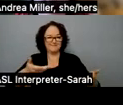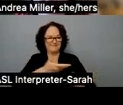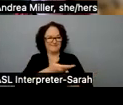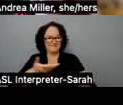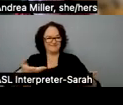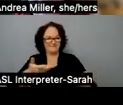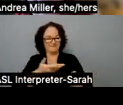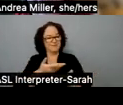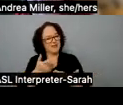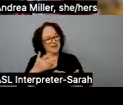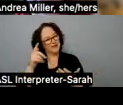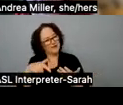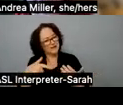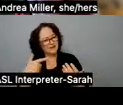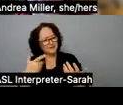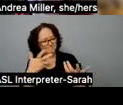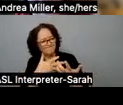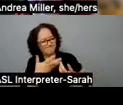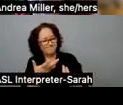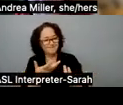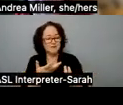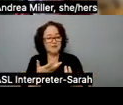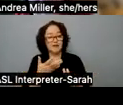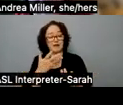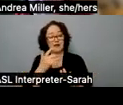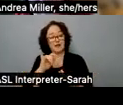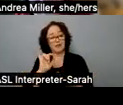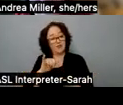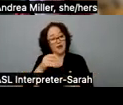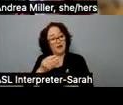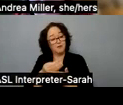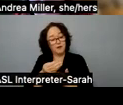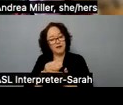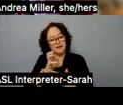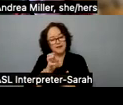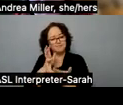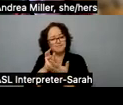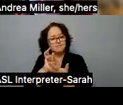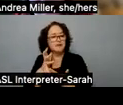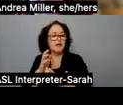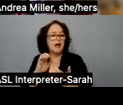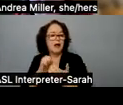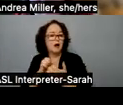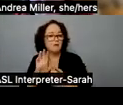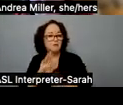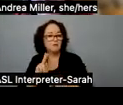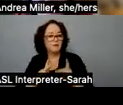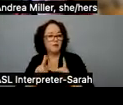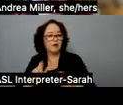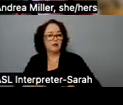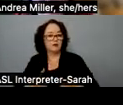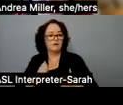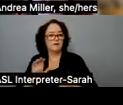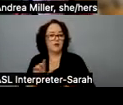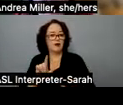relevant to the way people's lives are lived, and people's lives are not one-dimensional.